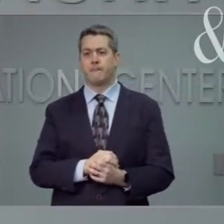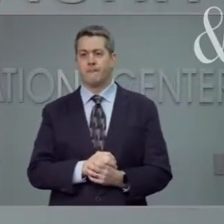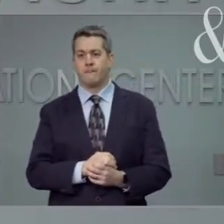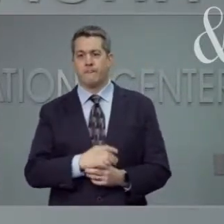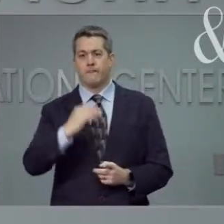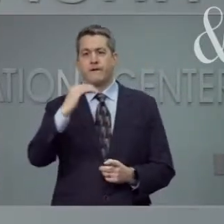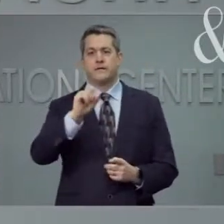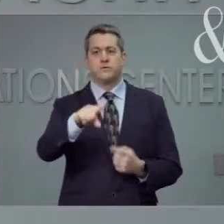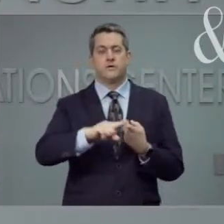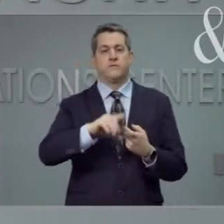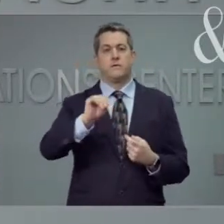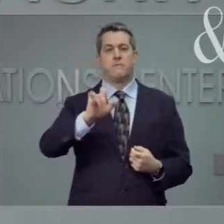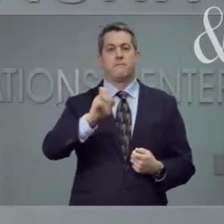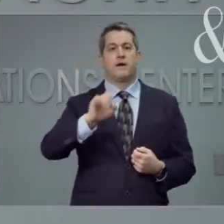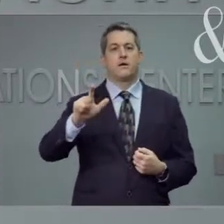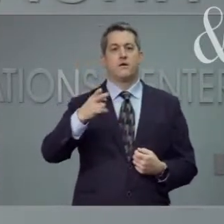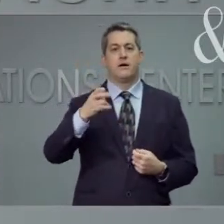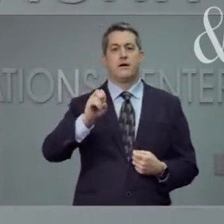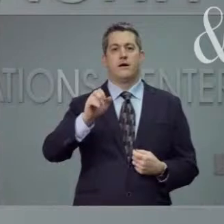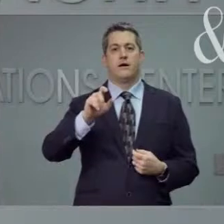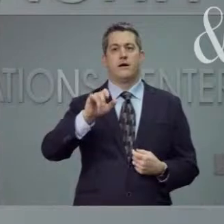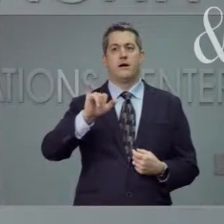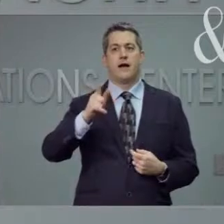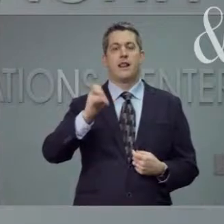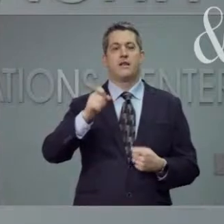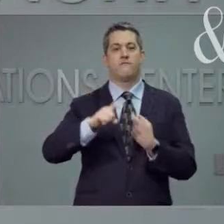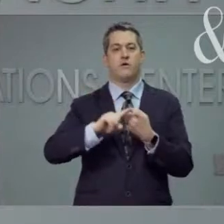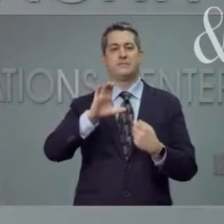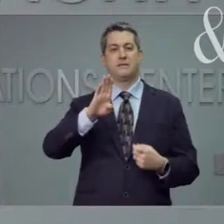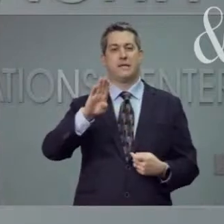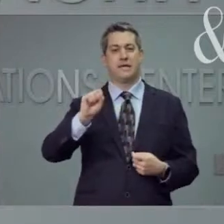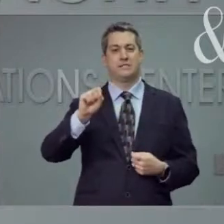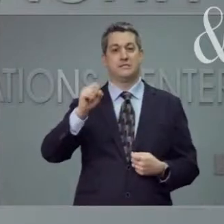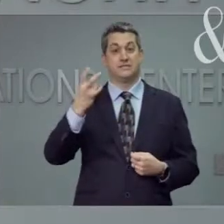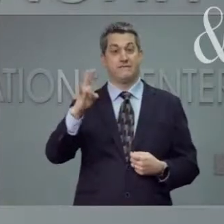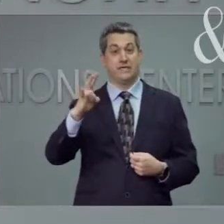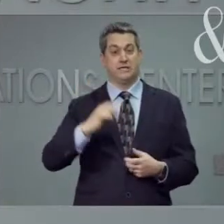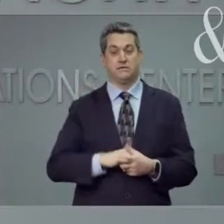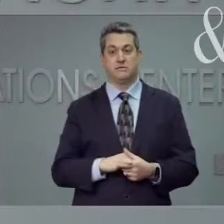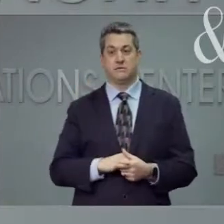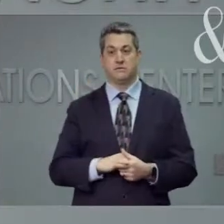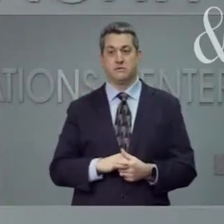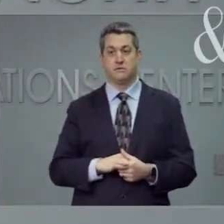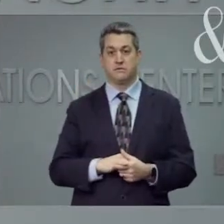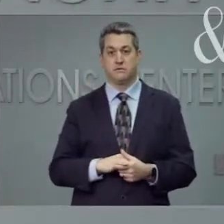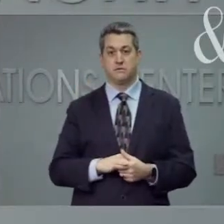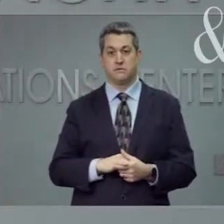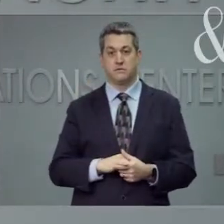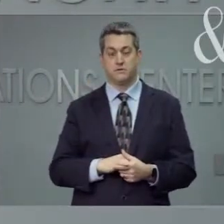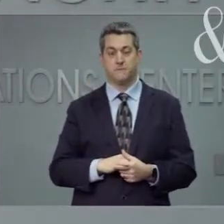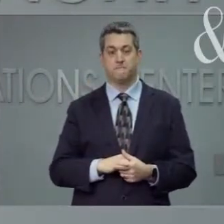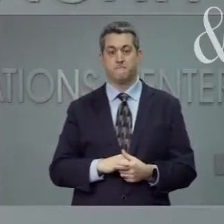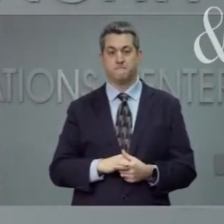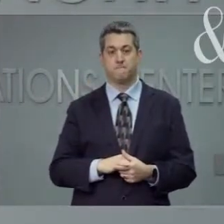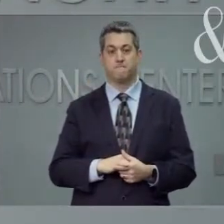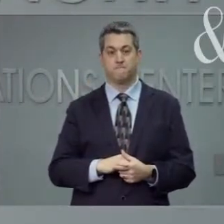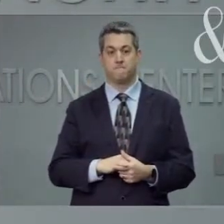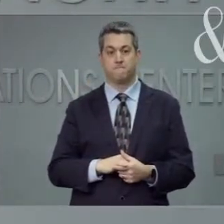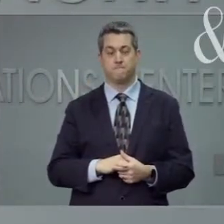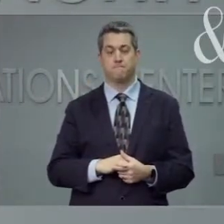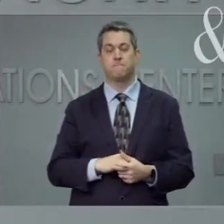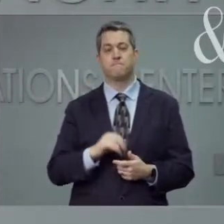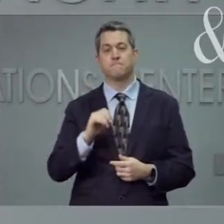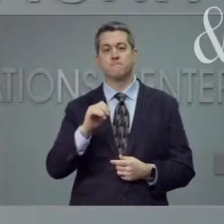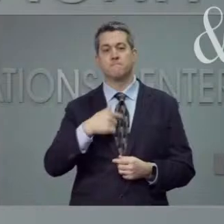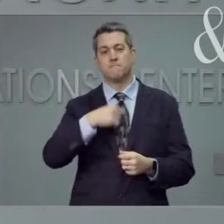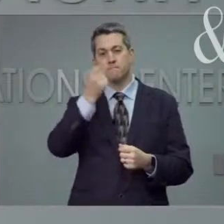Our next question is from Michael Hyland with CBS 17. Hi, this is Michael Hyland from CBS 17. As I